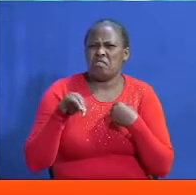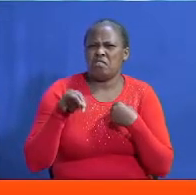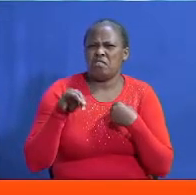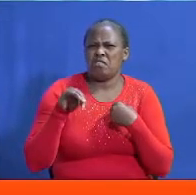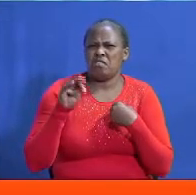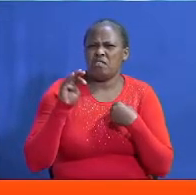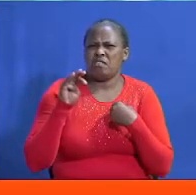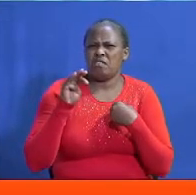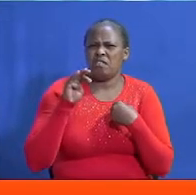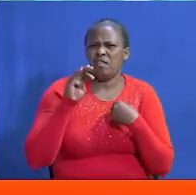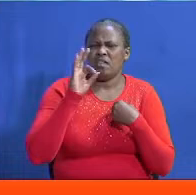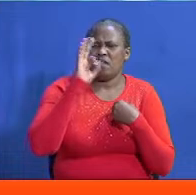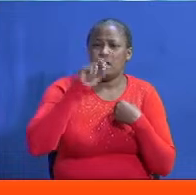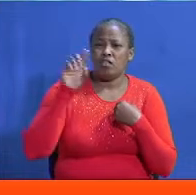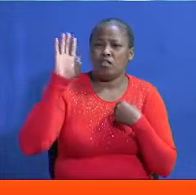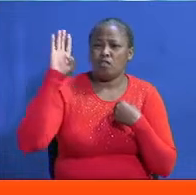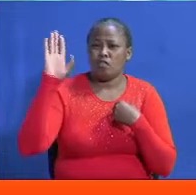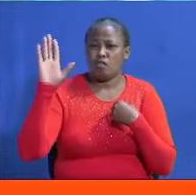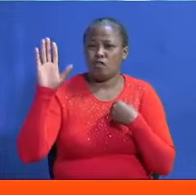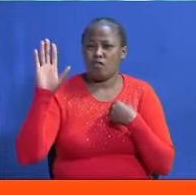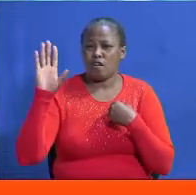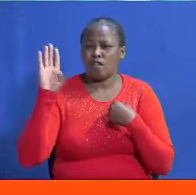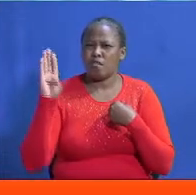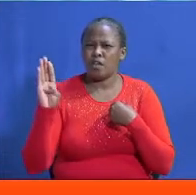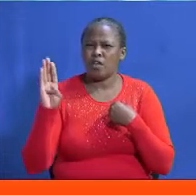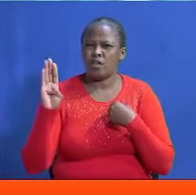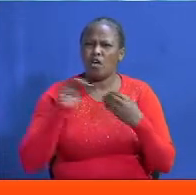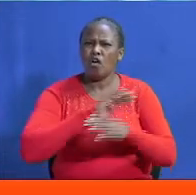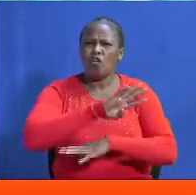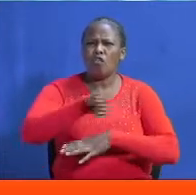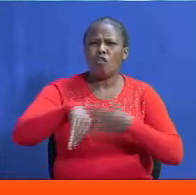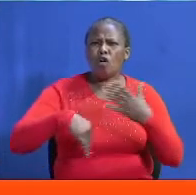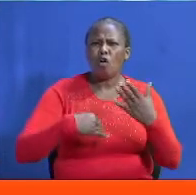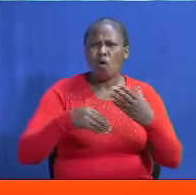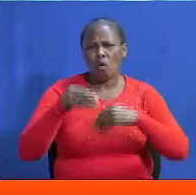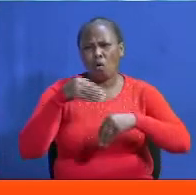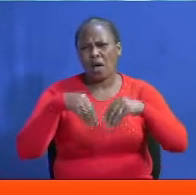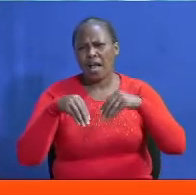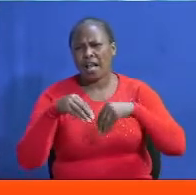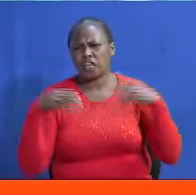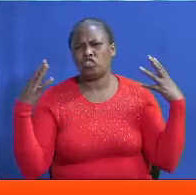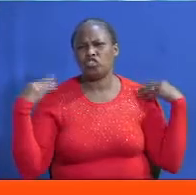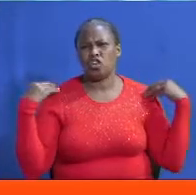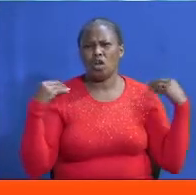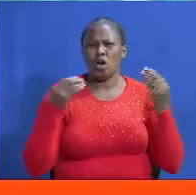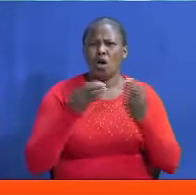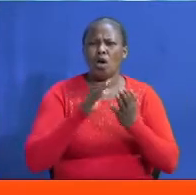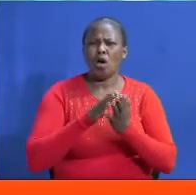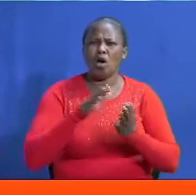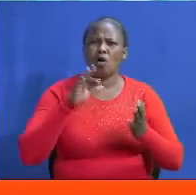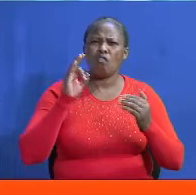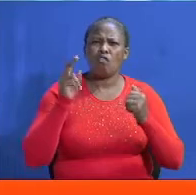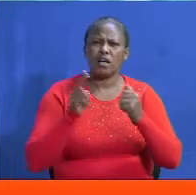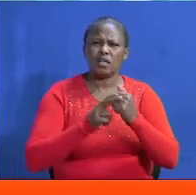to 5 billion to run to do the whole election. Right. And over 70% of this money